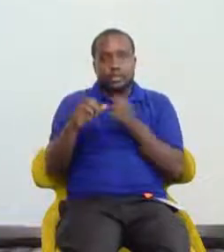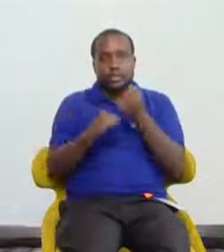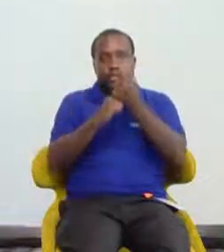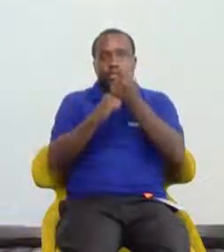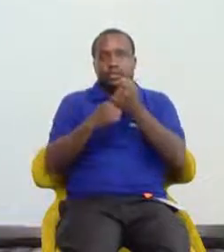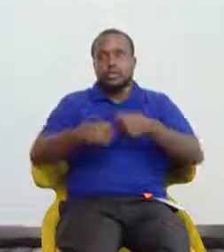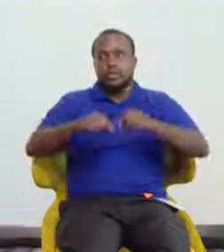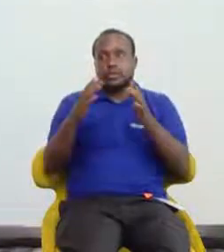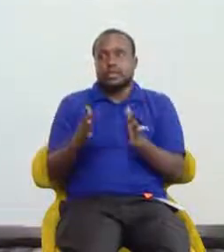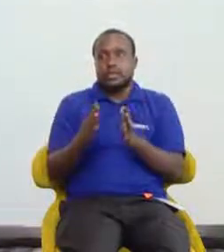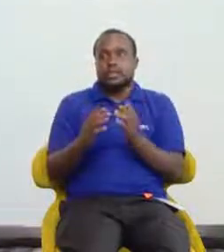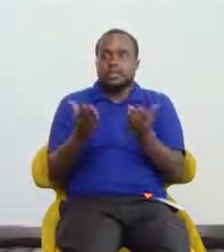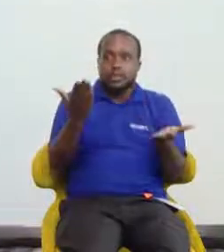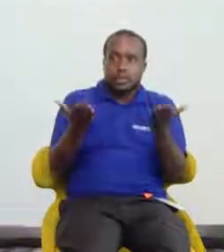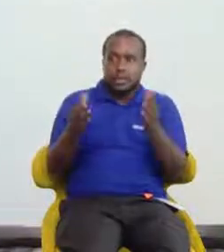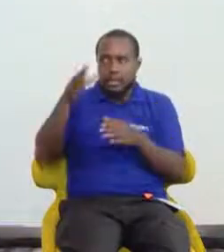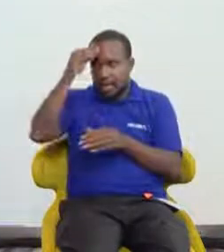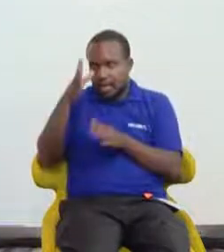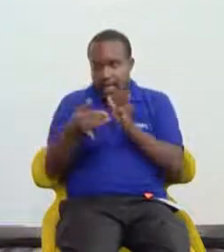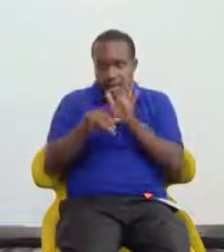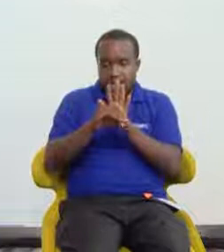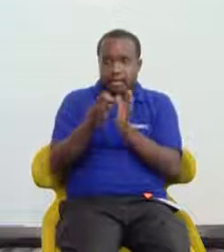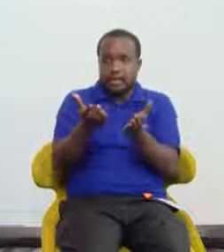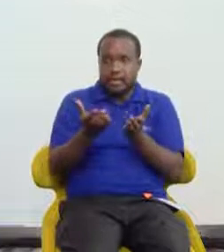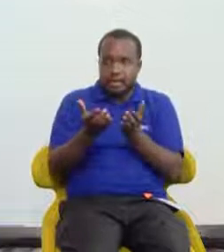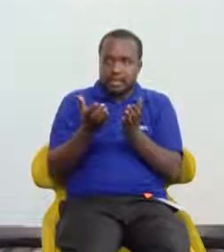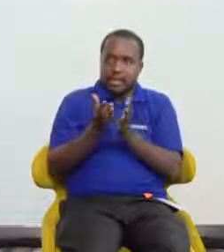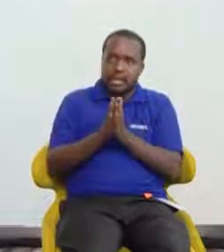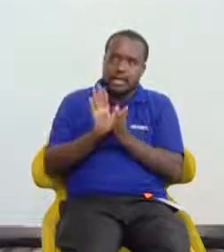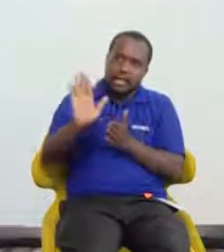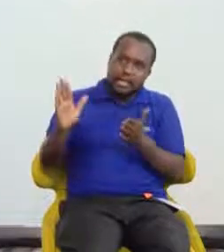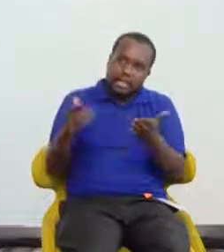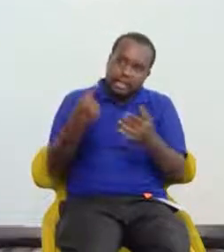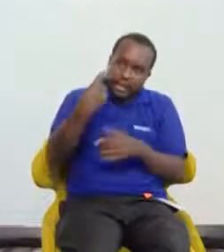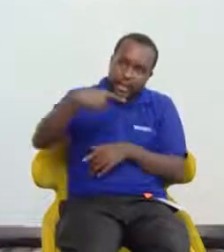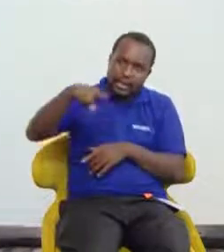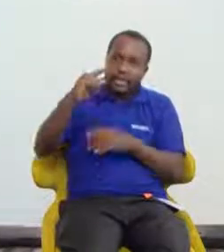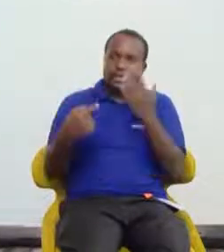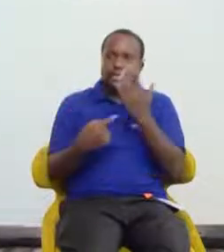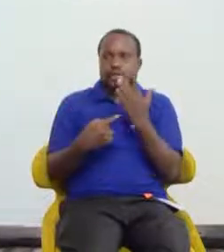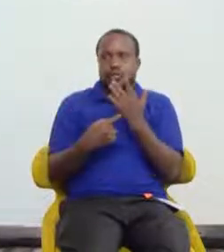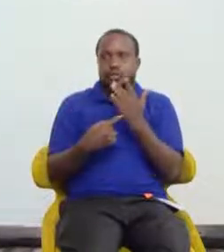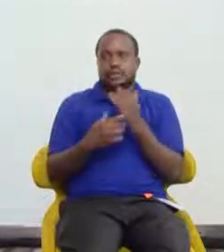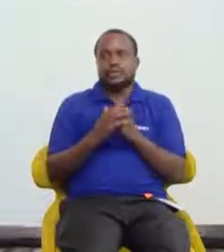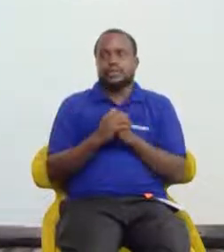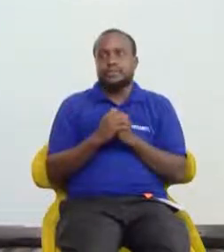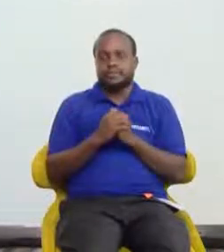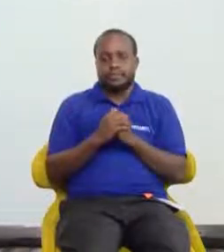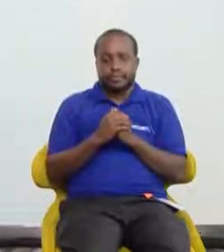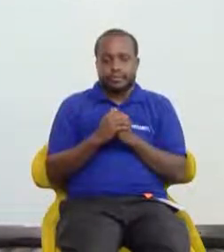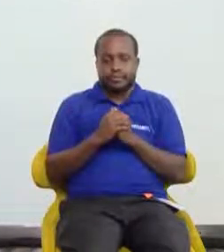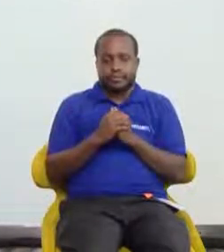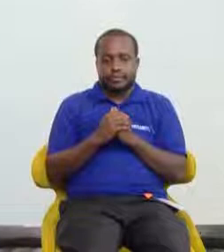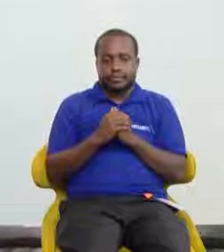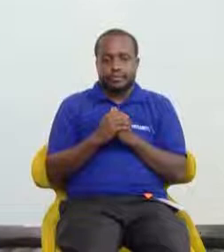assess learners, identify their needs, and identify the right assistive technology they can use. I'm proud to say